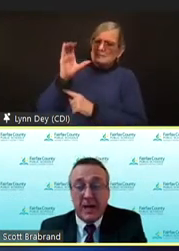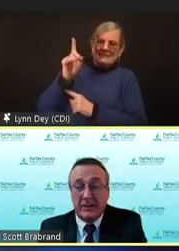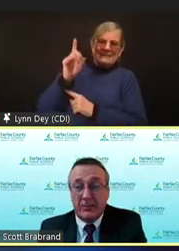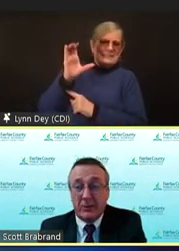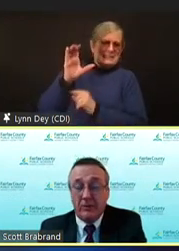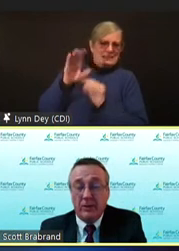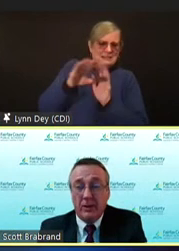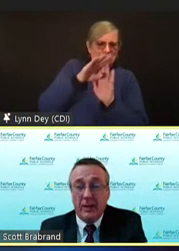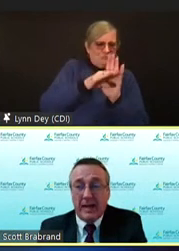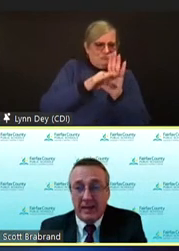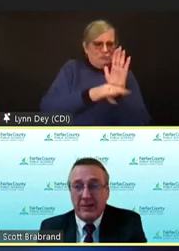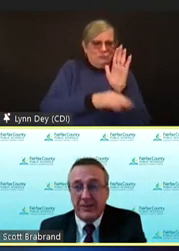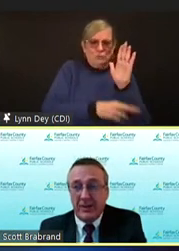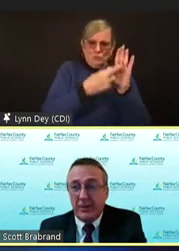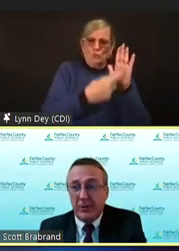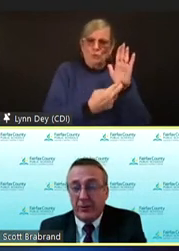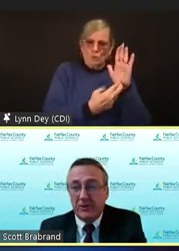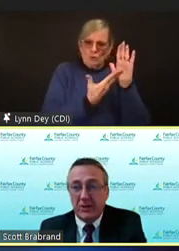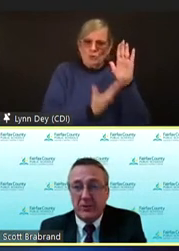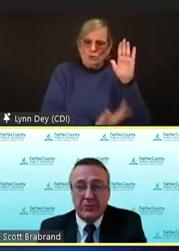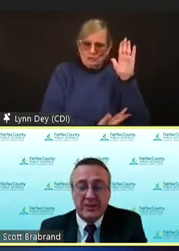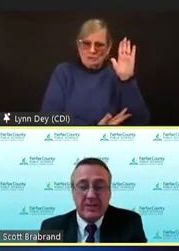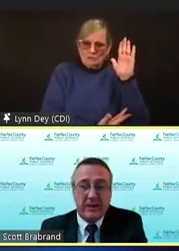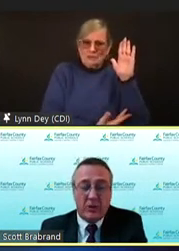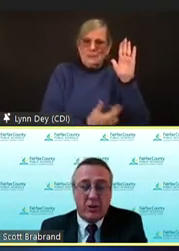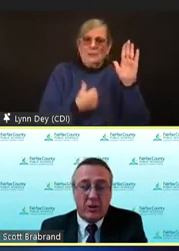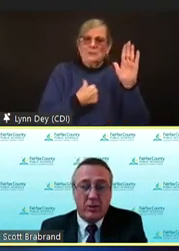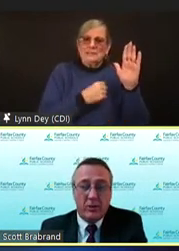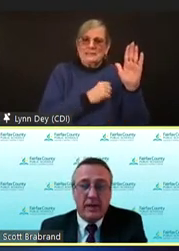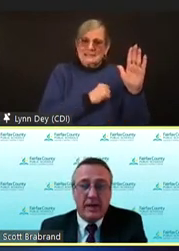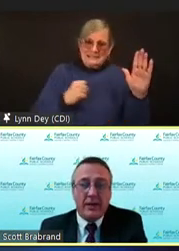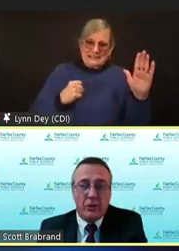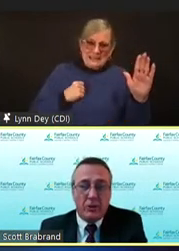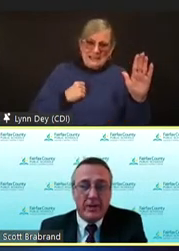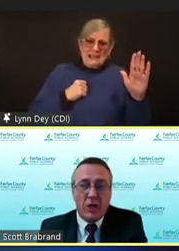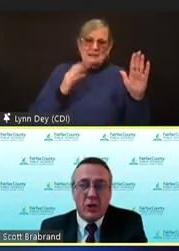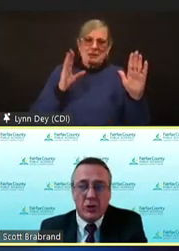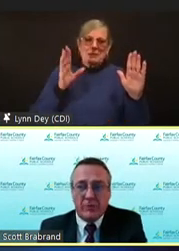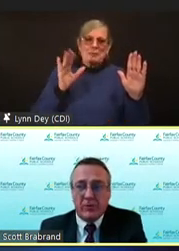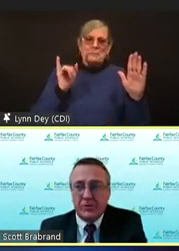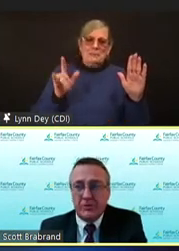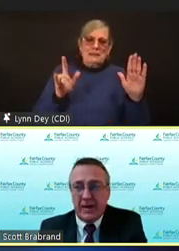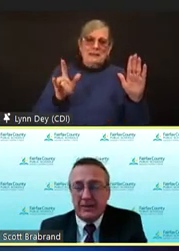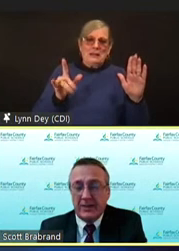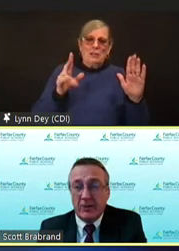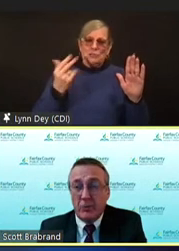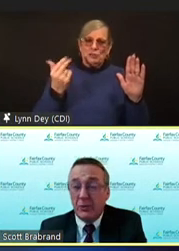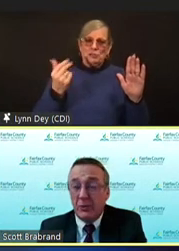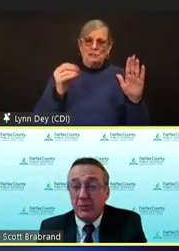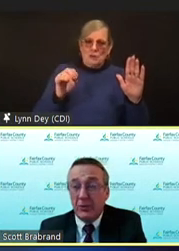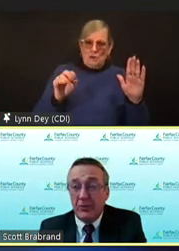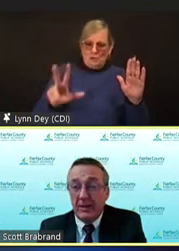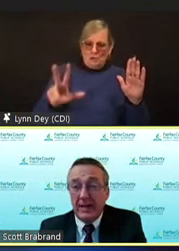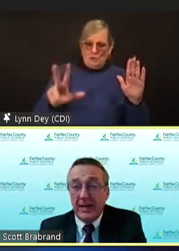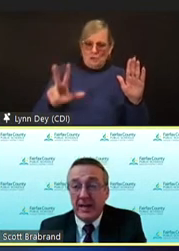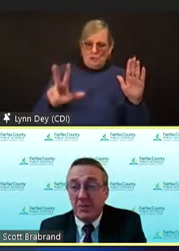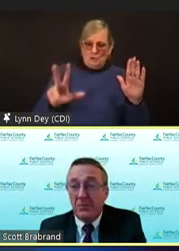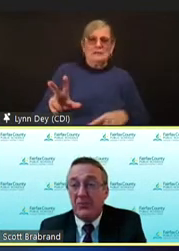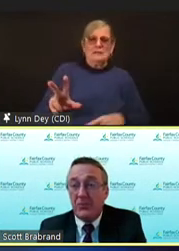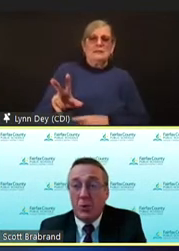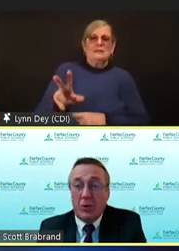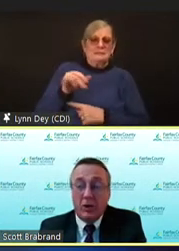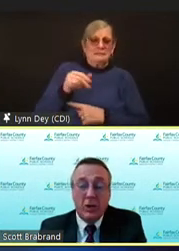extent practicable in the Senate Bill 1303 state law, including universal masking, which we were doing